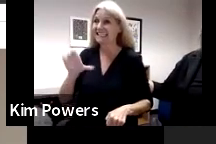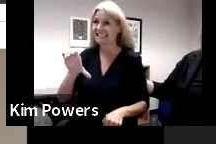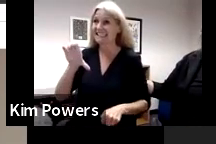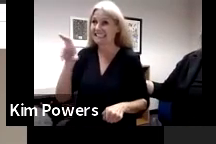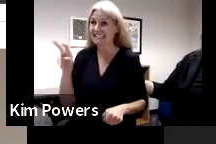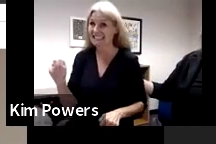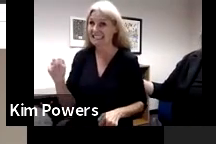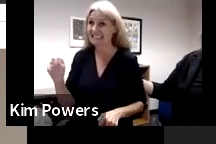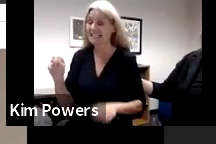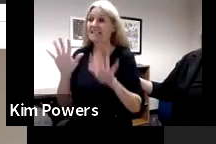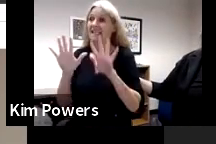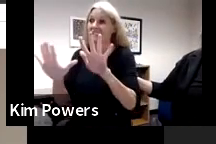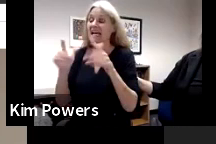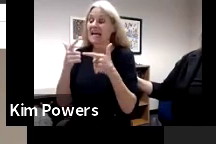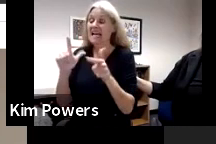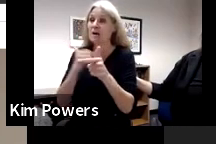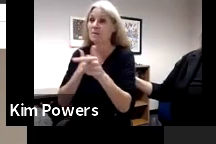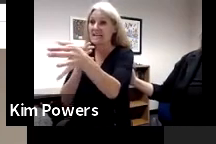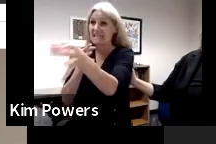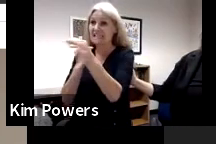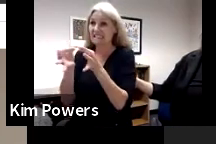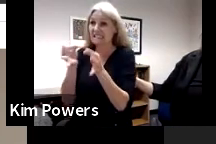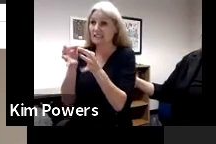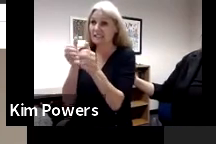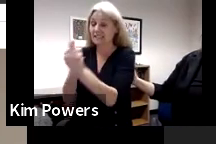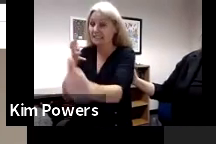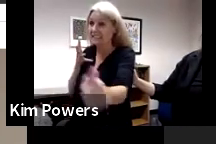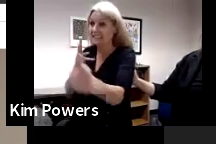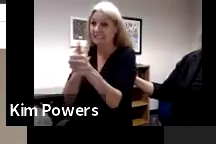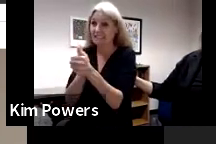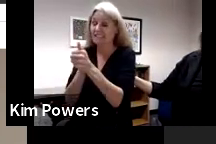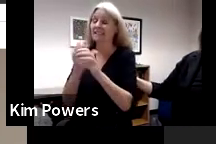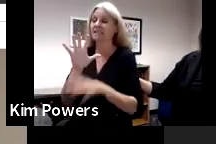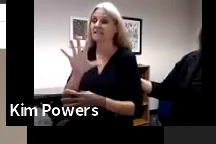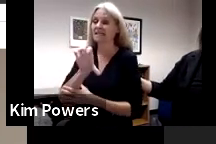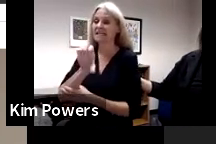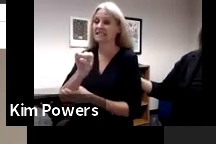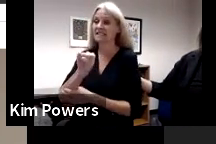desperately need SSPs and CNs. And I'll explain what that means.